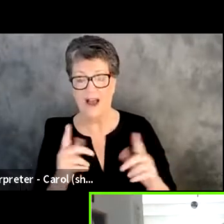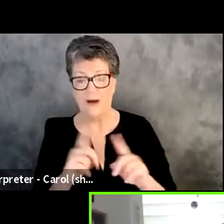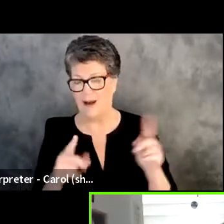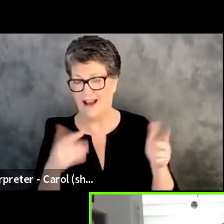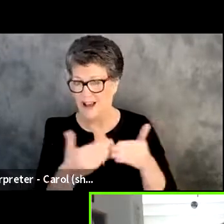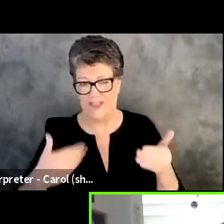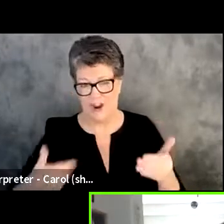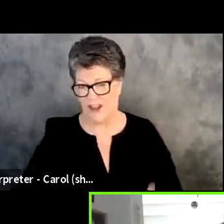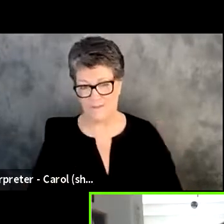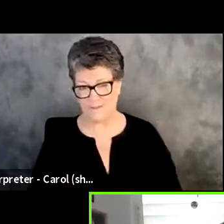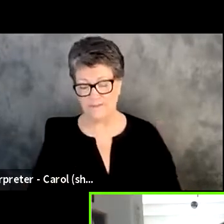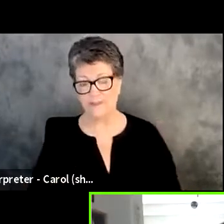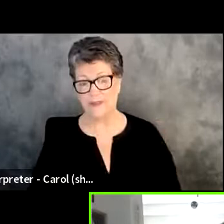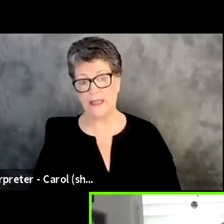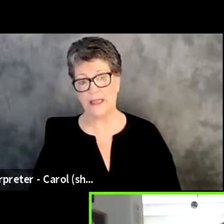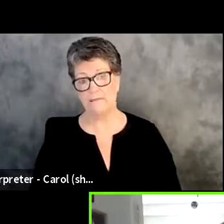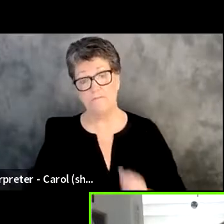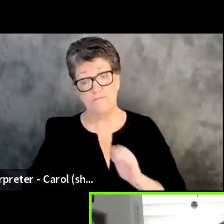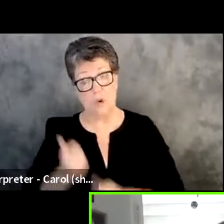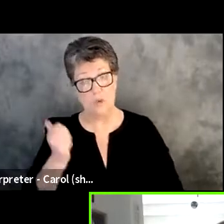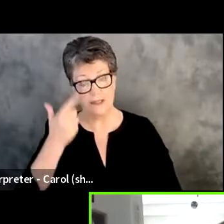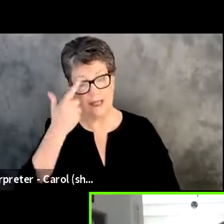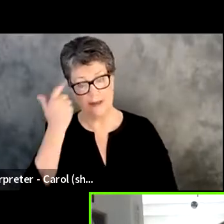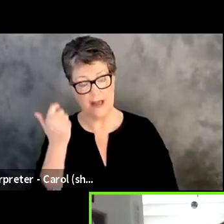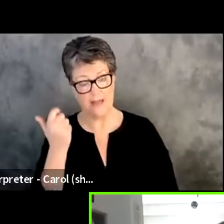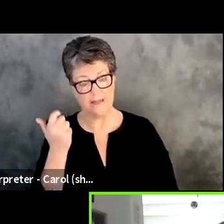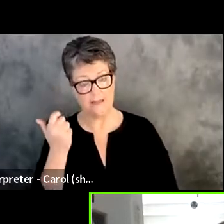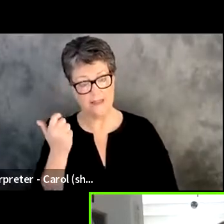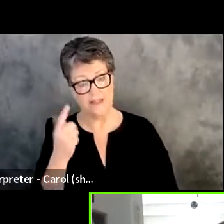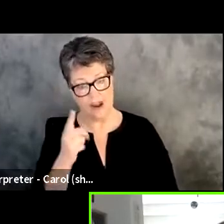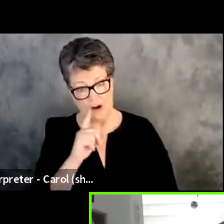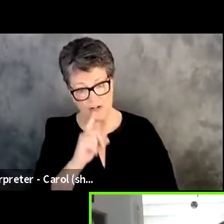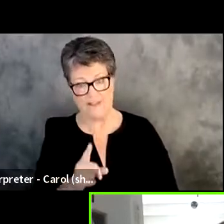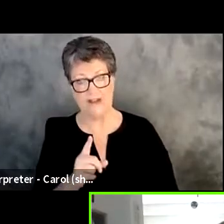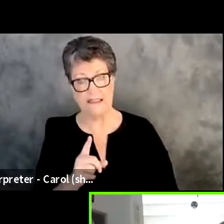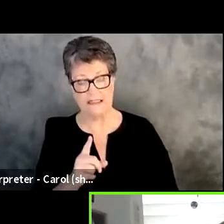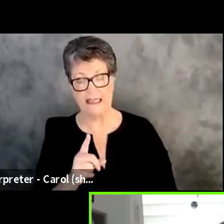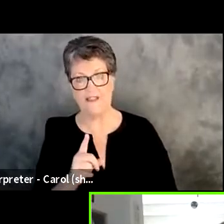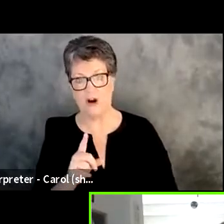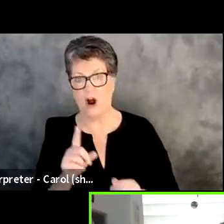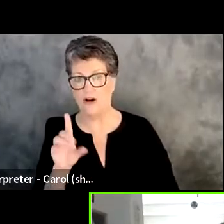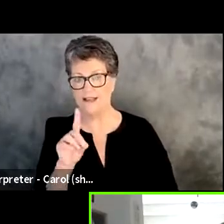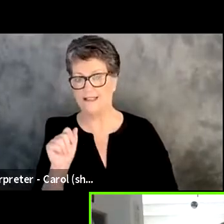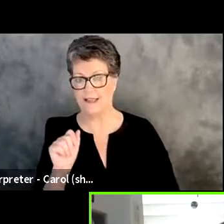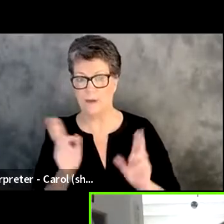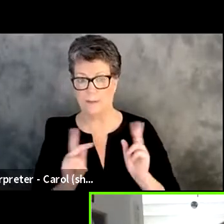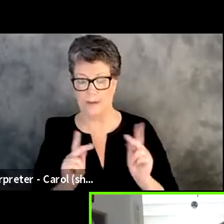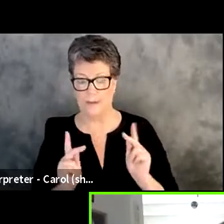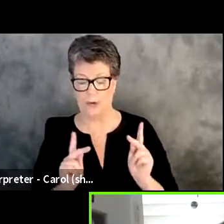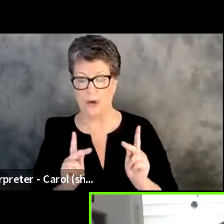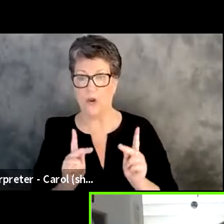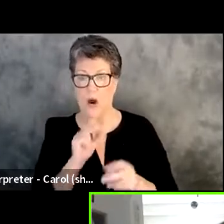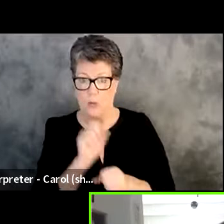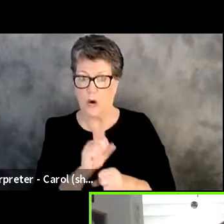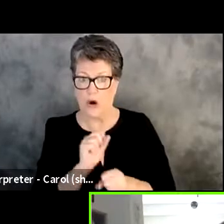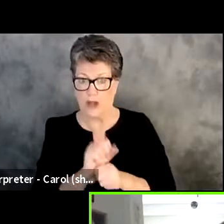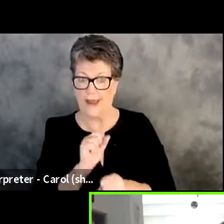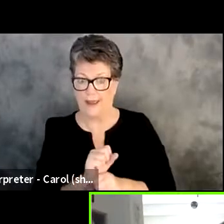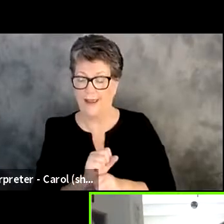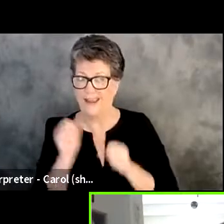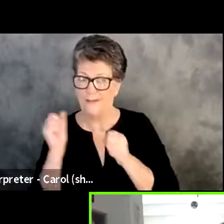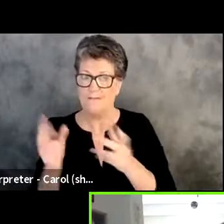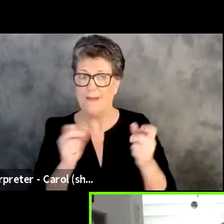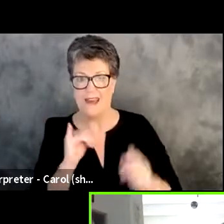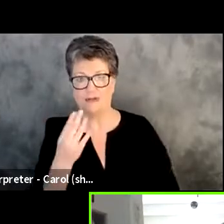there yet. And partly, I think there are definitely disabled people who are working in many